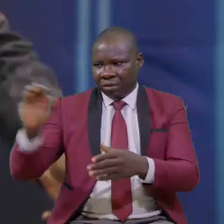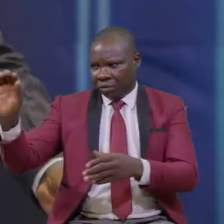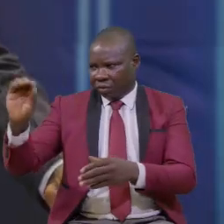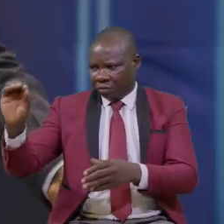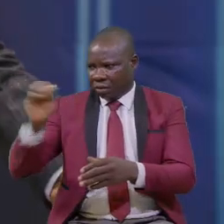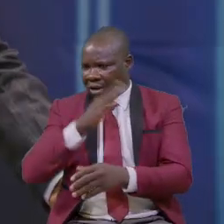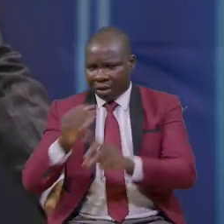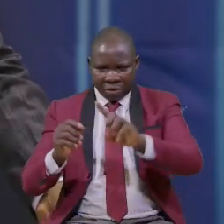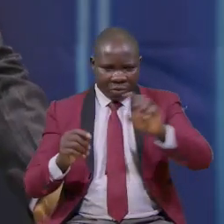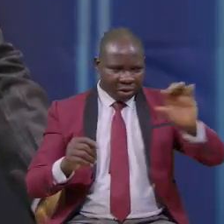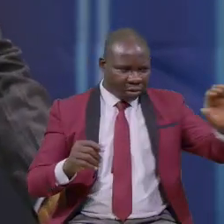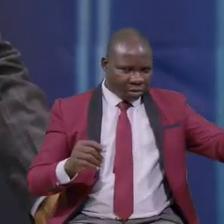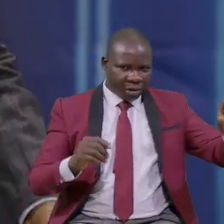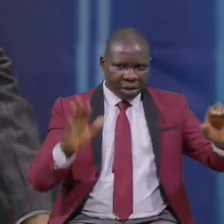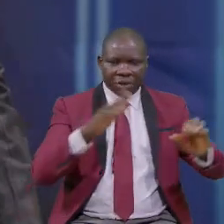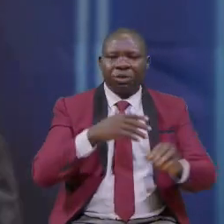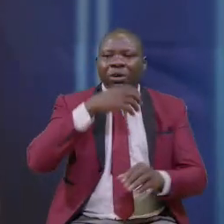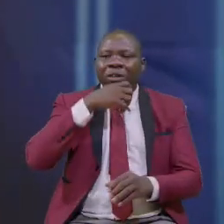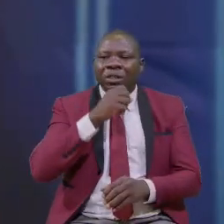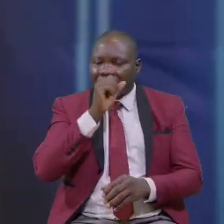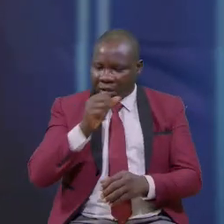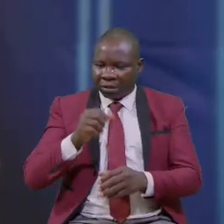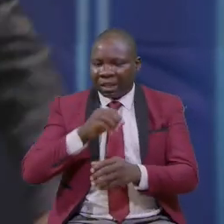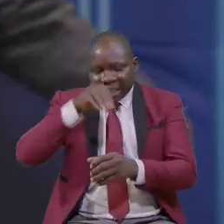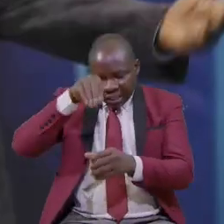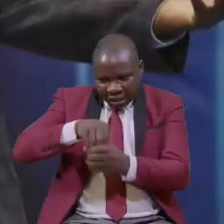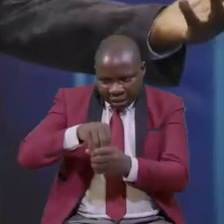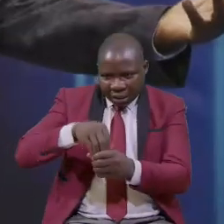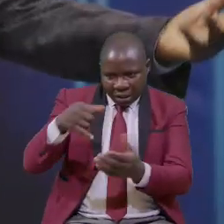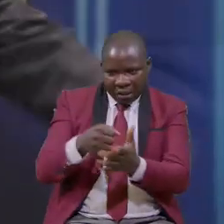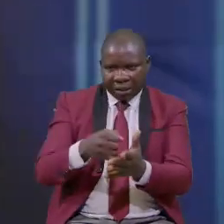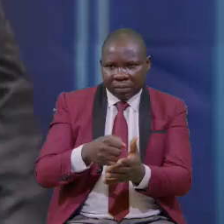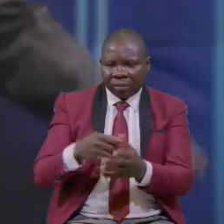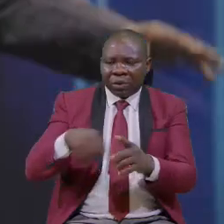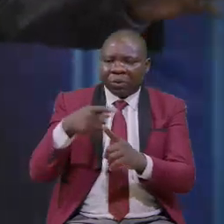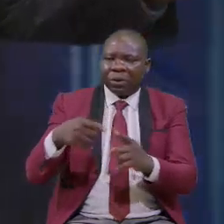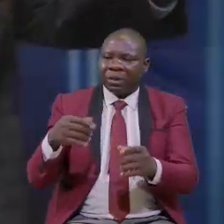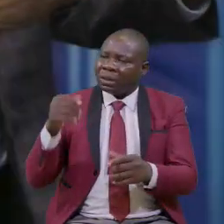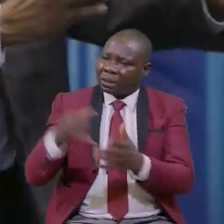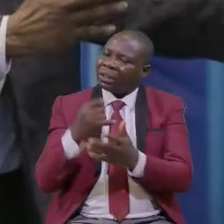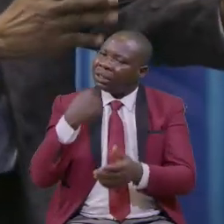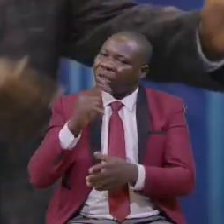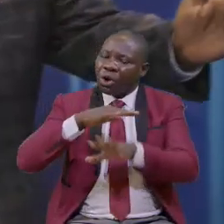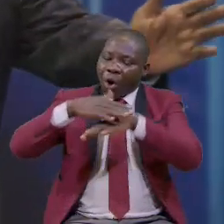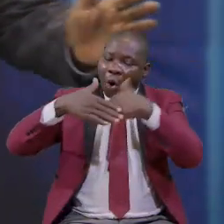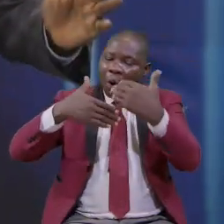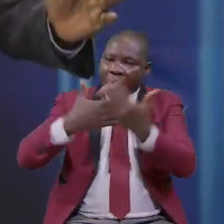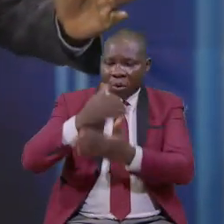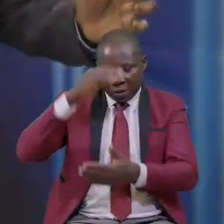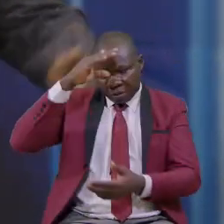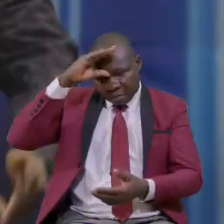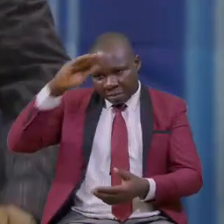100, your age is somewhere inside there. And when it says all men, from the least to